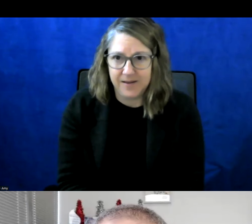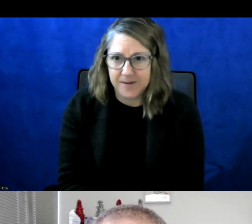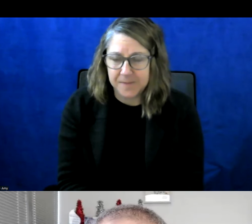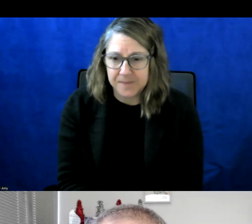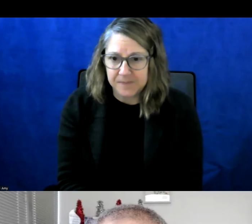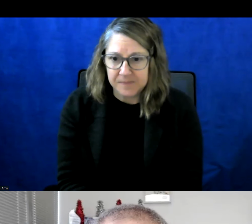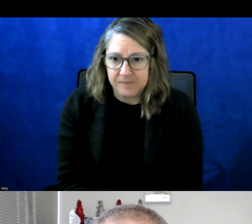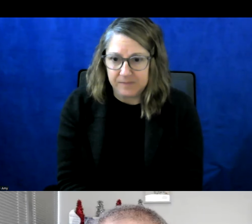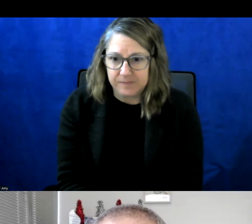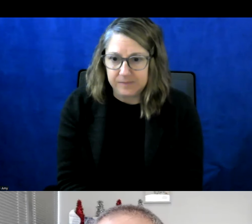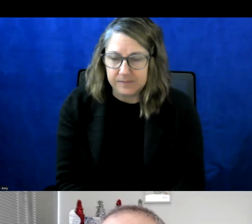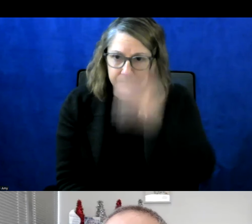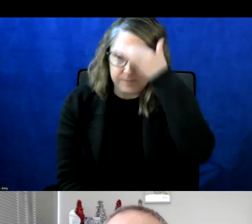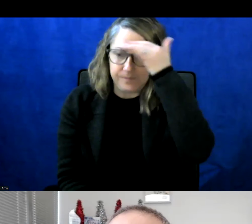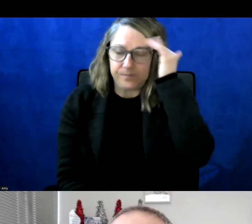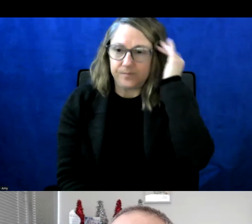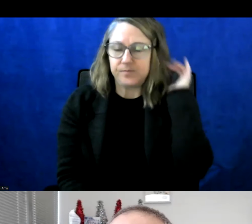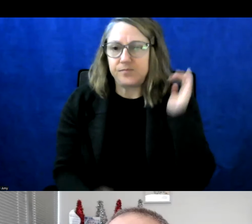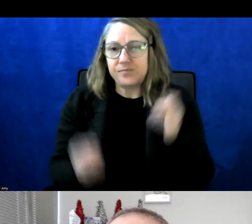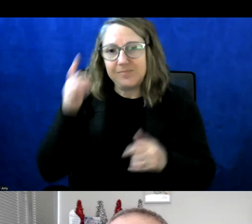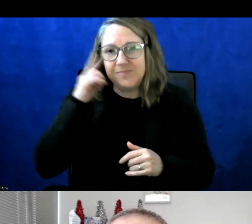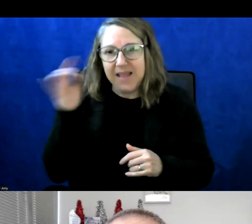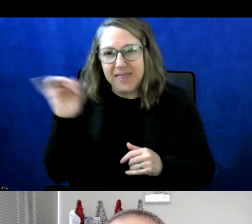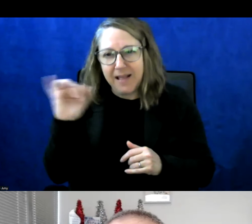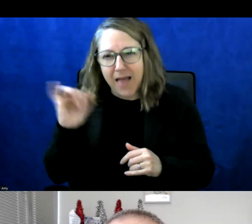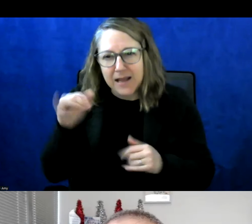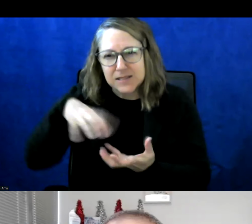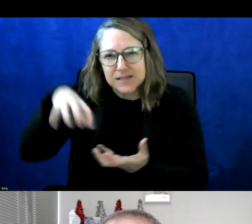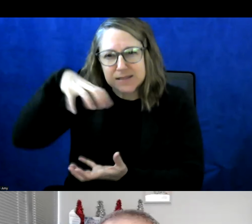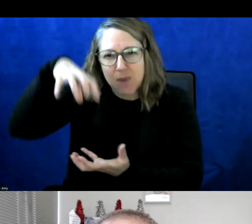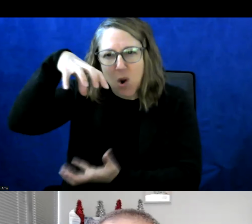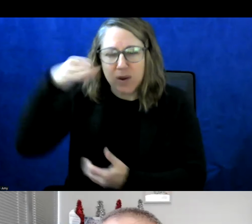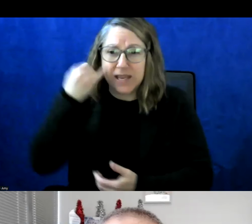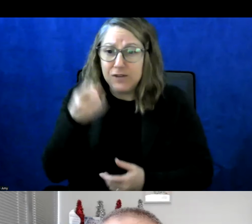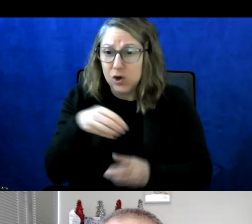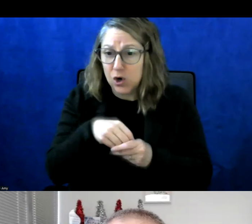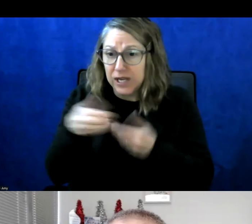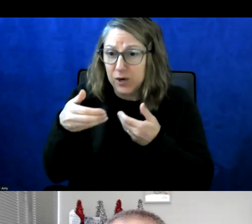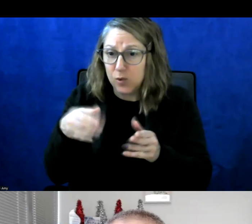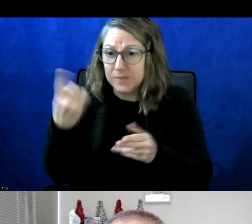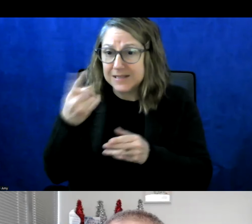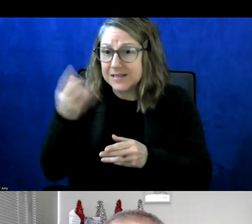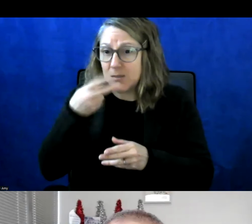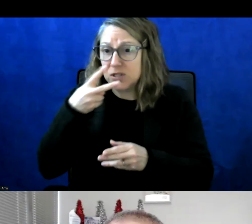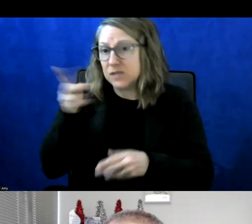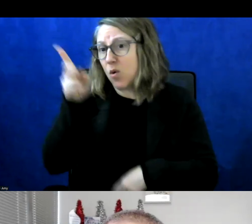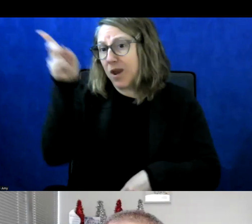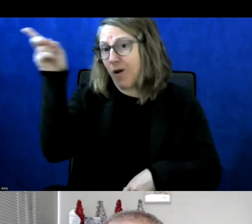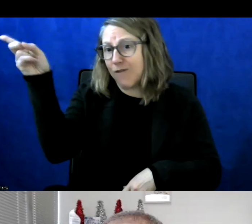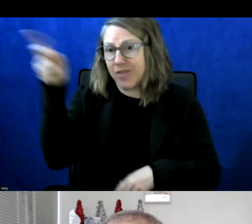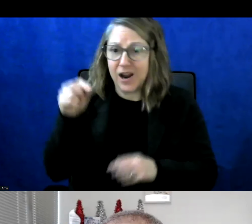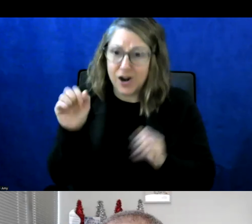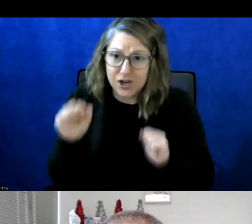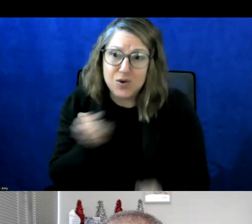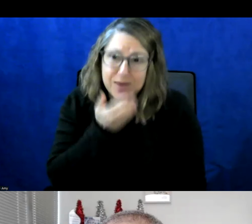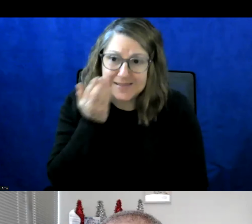about it is think about smoke. If you're in a room and somebody's smoking across the room, guess what? You can